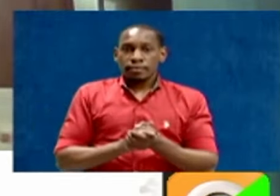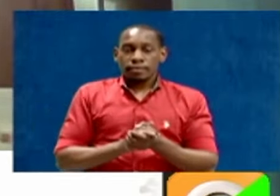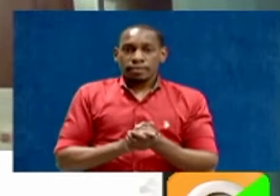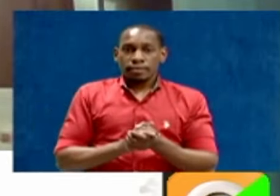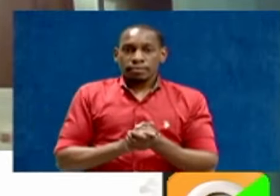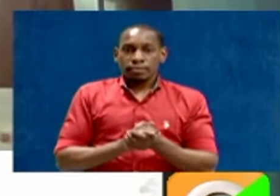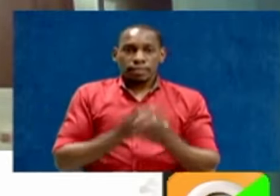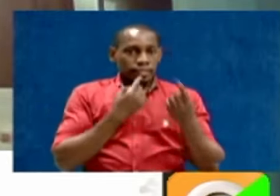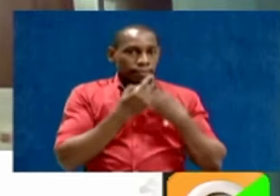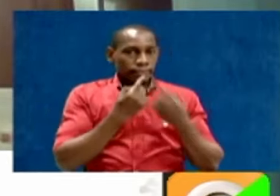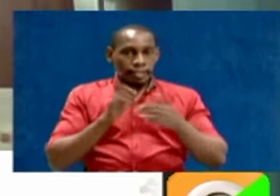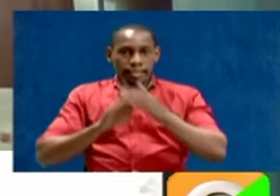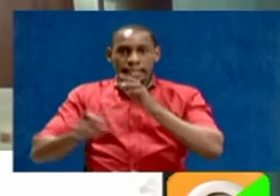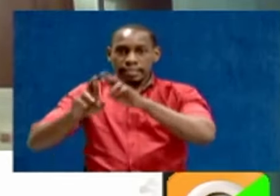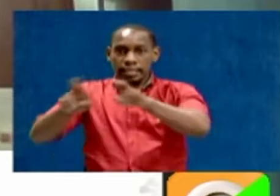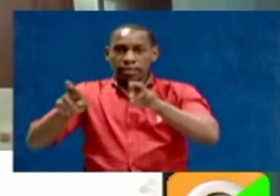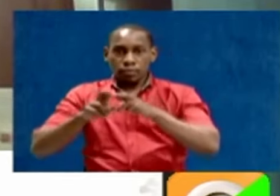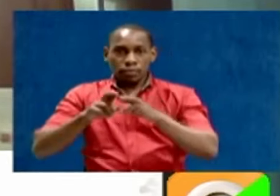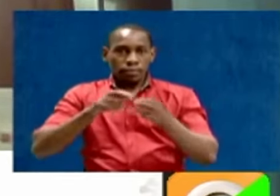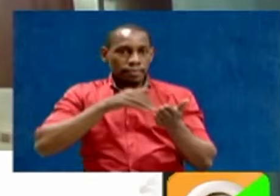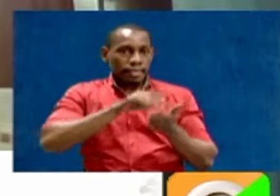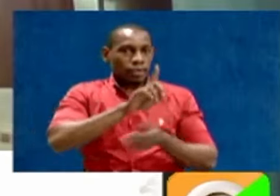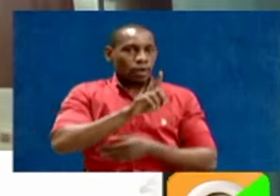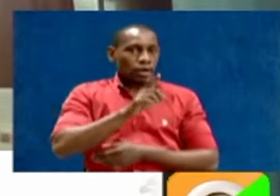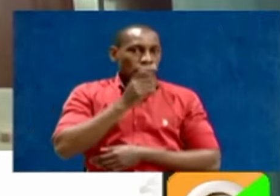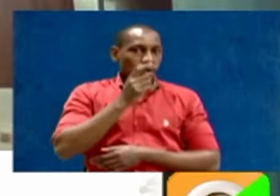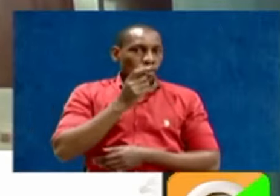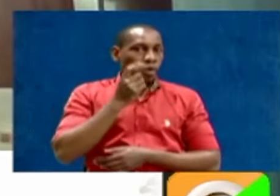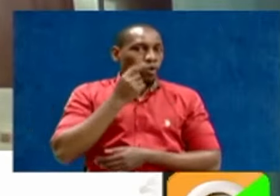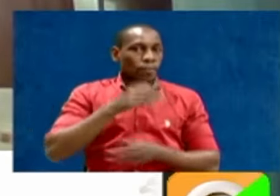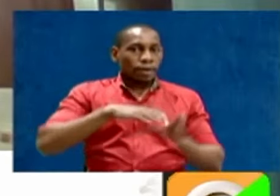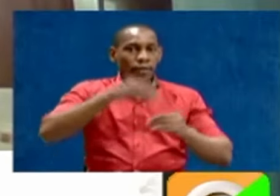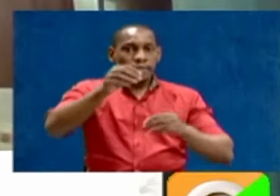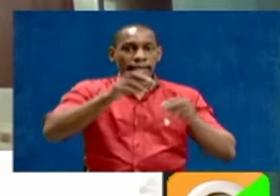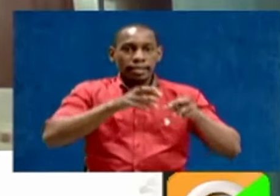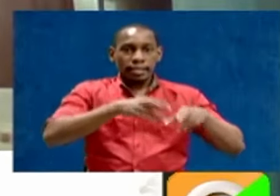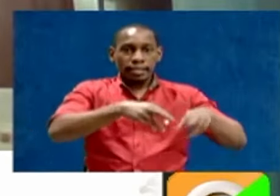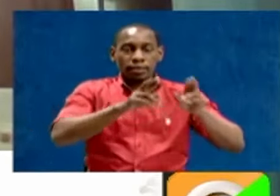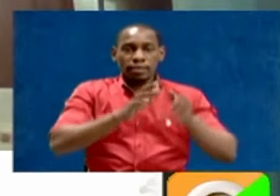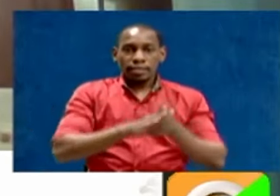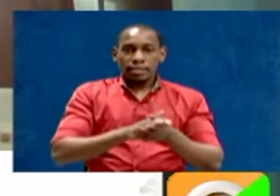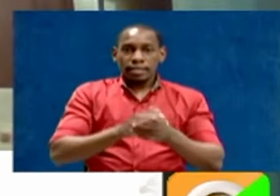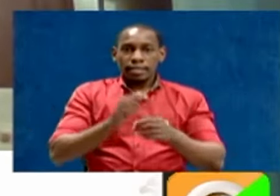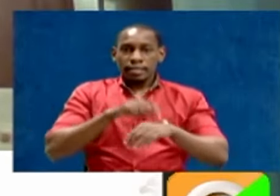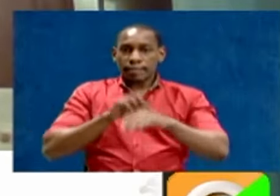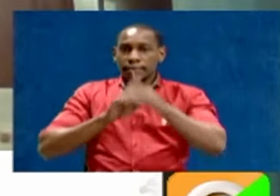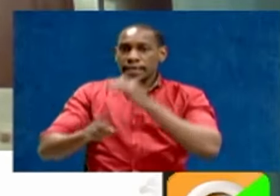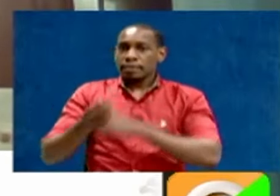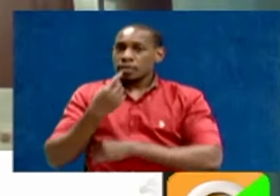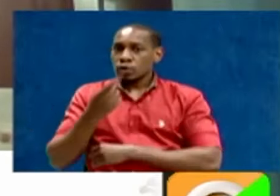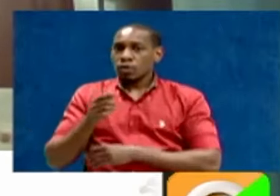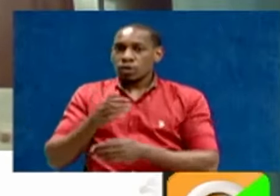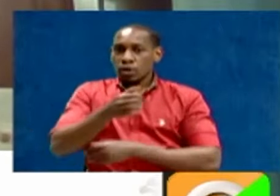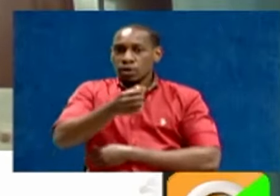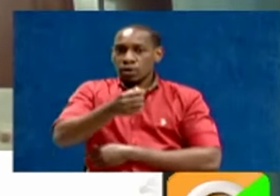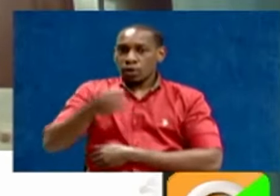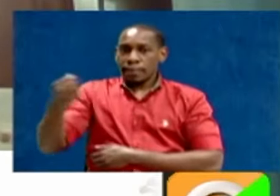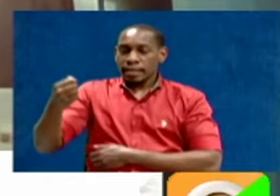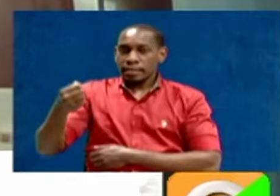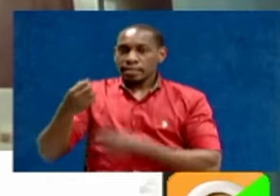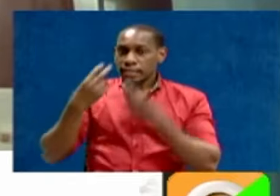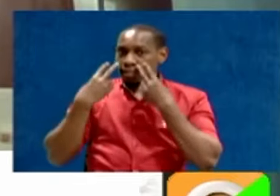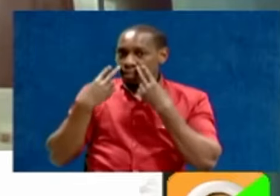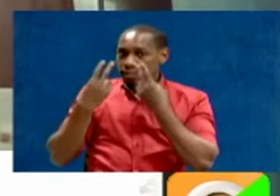room, and I had to send one of them to the shop that's across the road. And, you know, she came in and she told me, open the door, and then